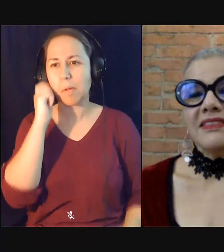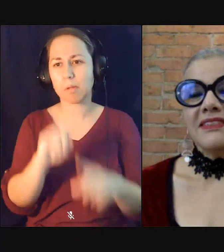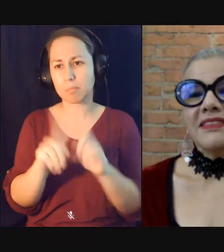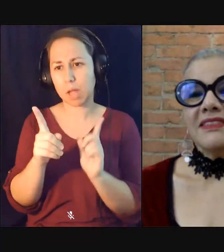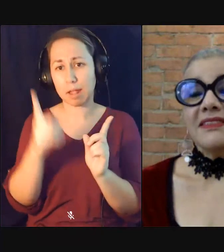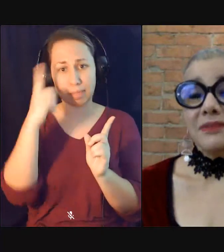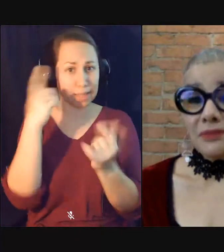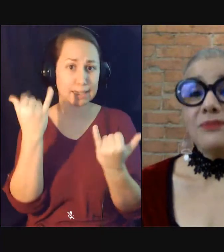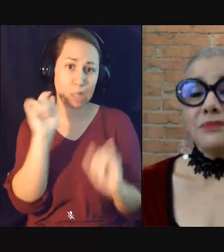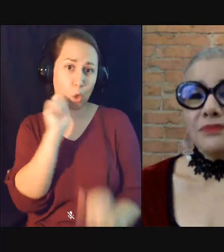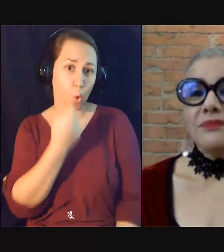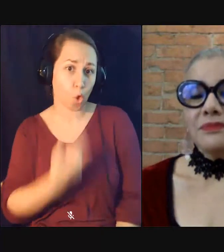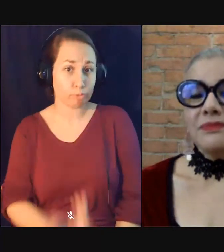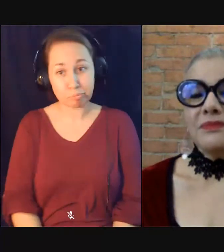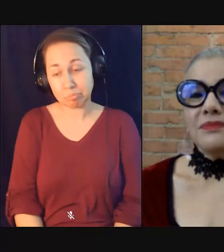pretty cool.